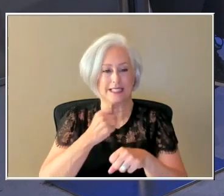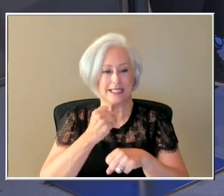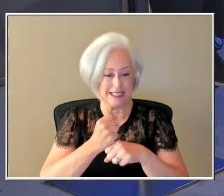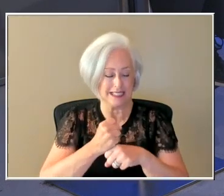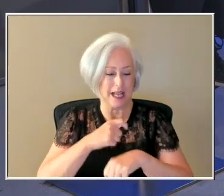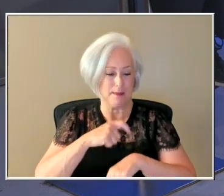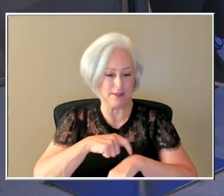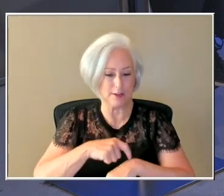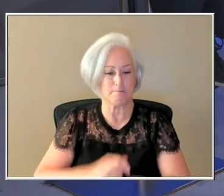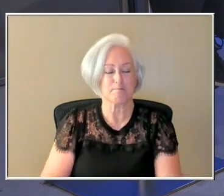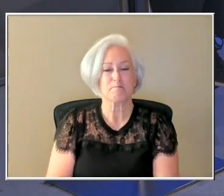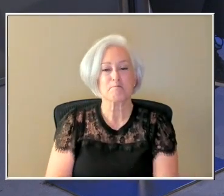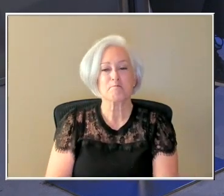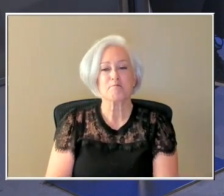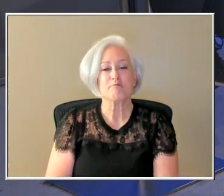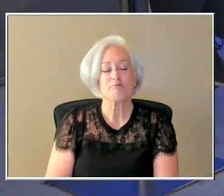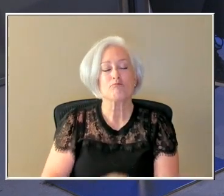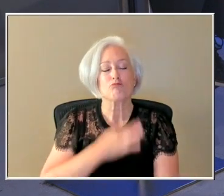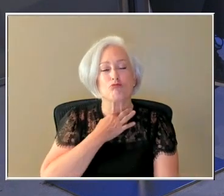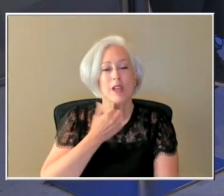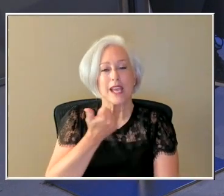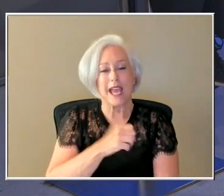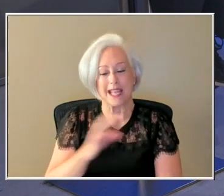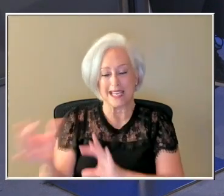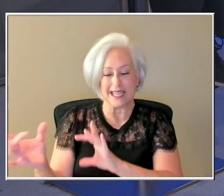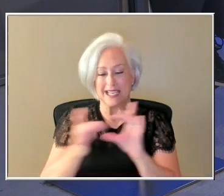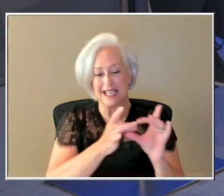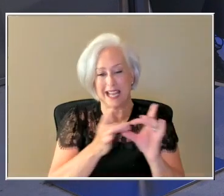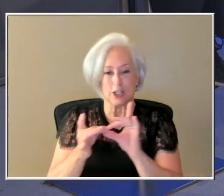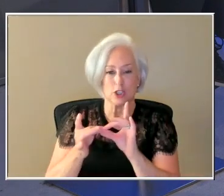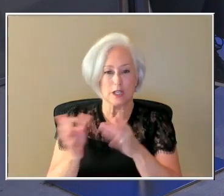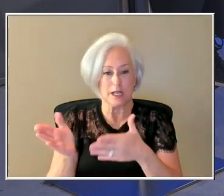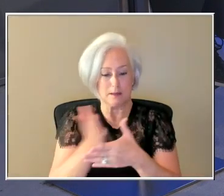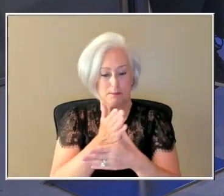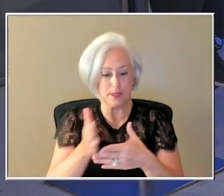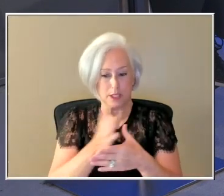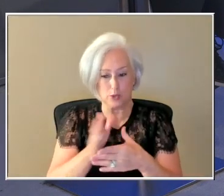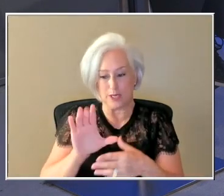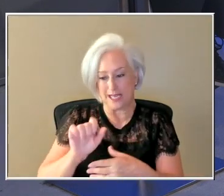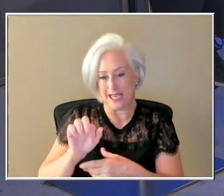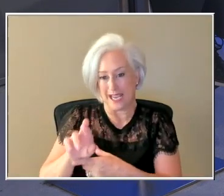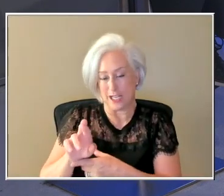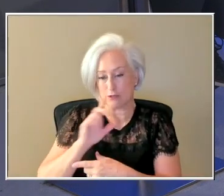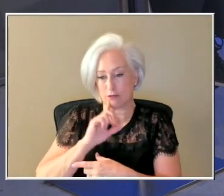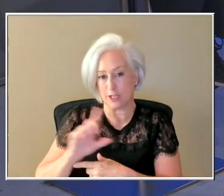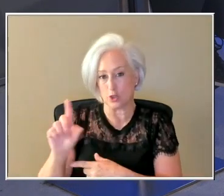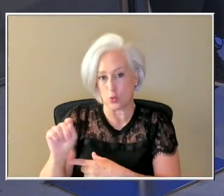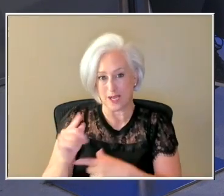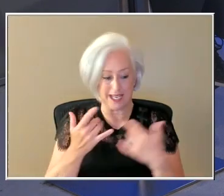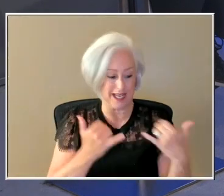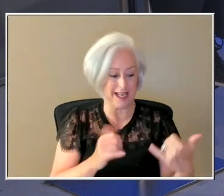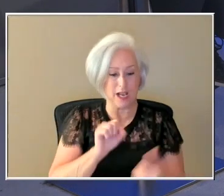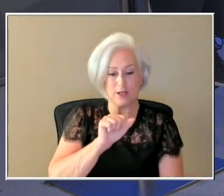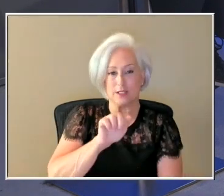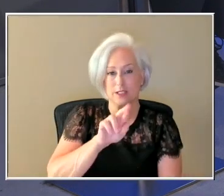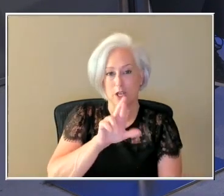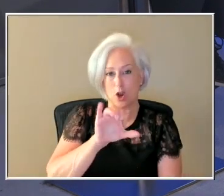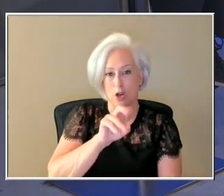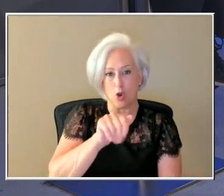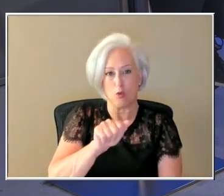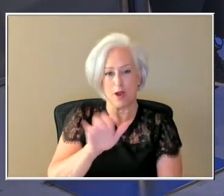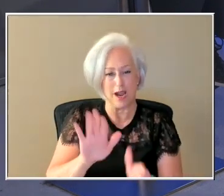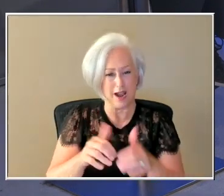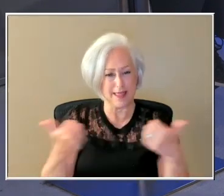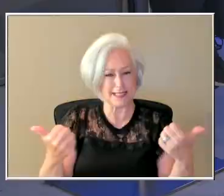Rosenthal, would there be any type of connection between a cancer diagnosis in your 20s and then the sarcoma? Are they two separate issues, or any connection?